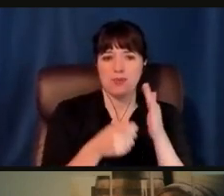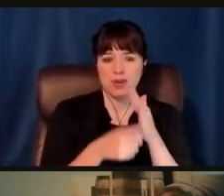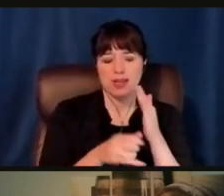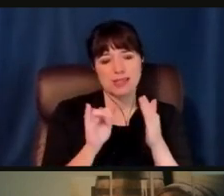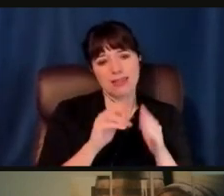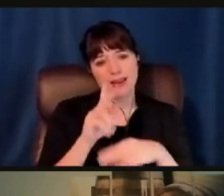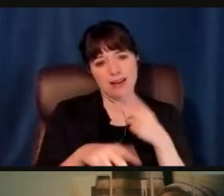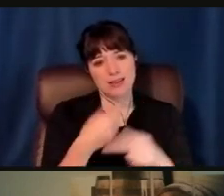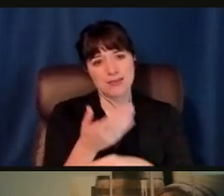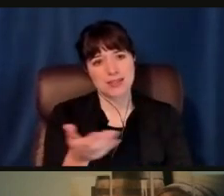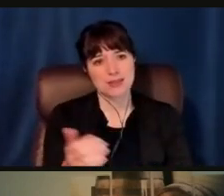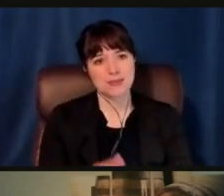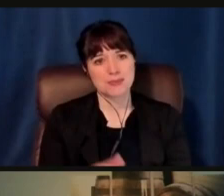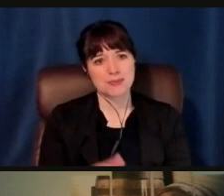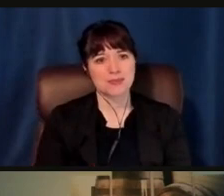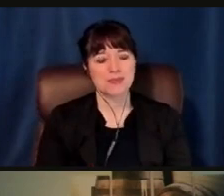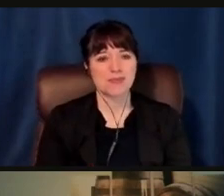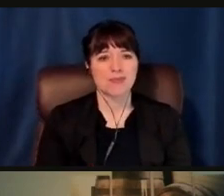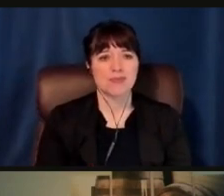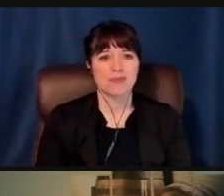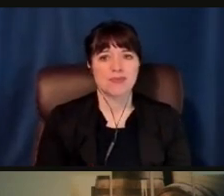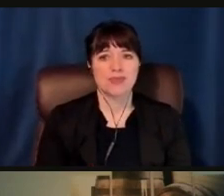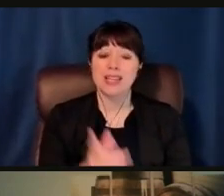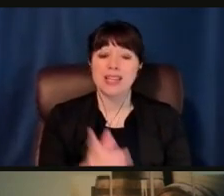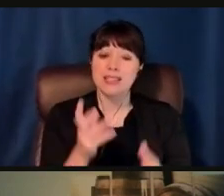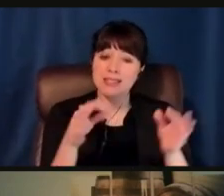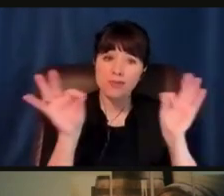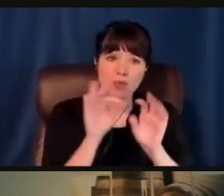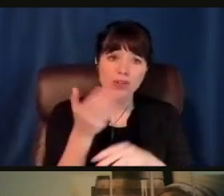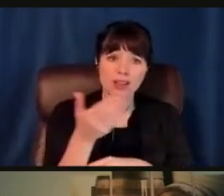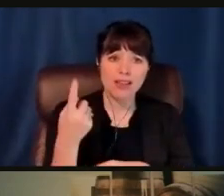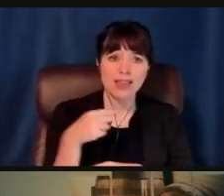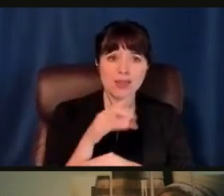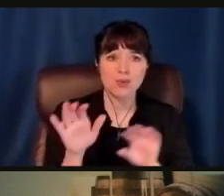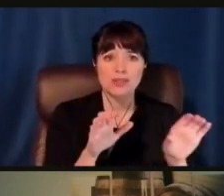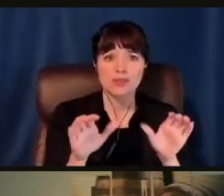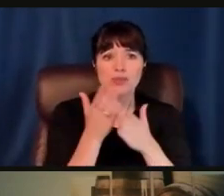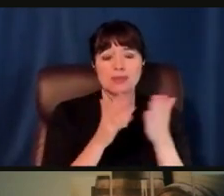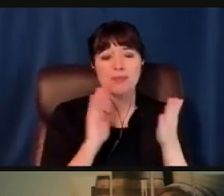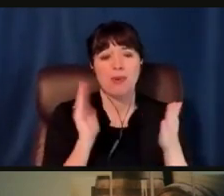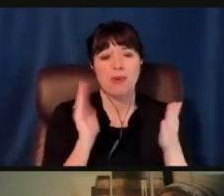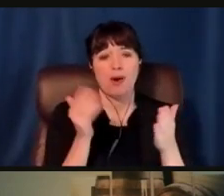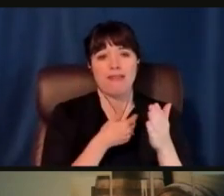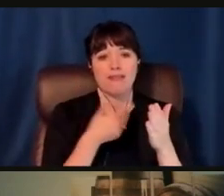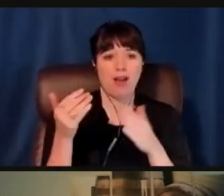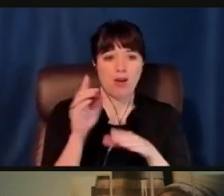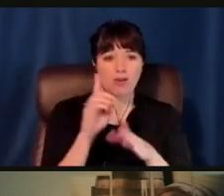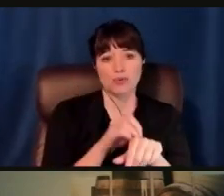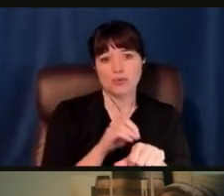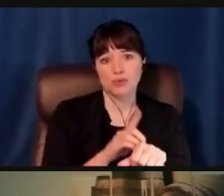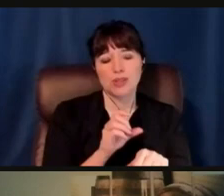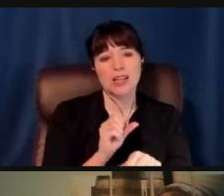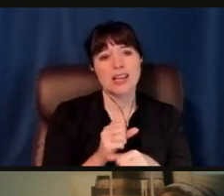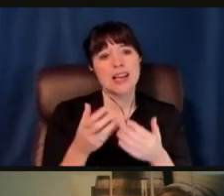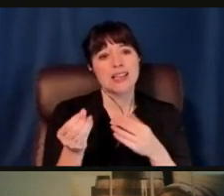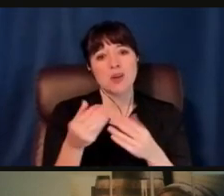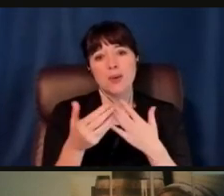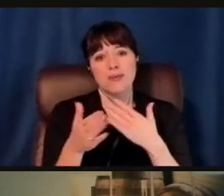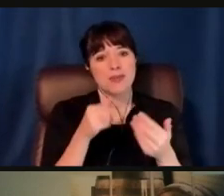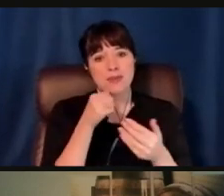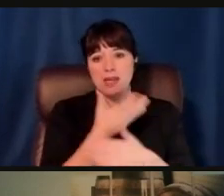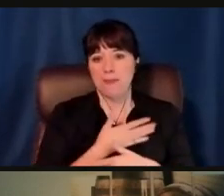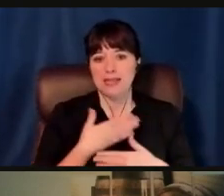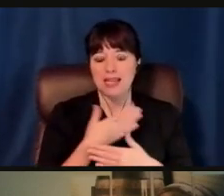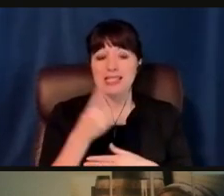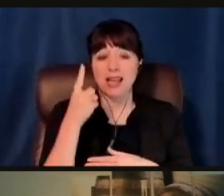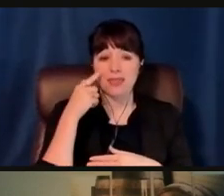thing. It's an important thing that we do, and it's part of our duty. And as much as it's not pleasant, I think